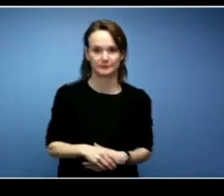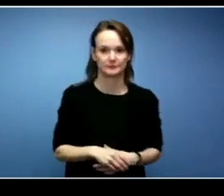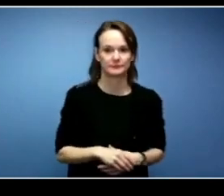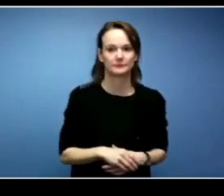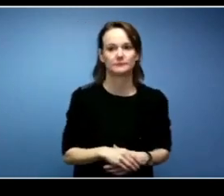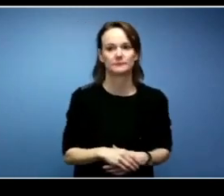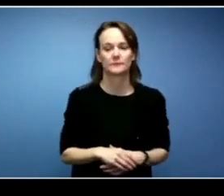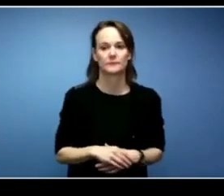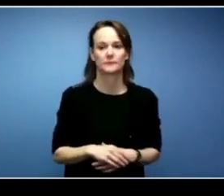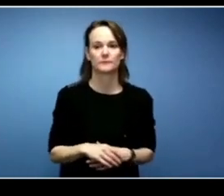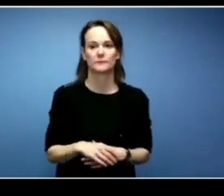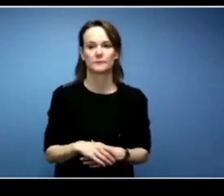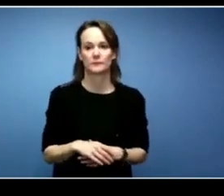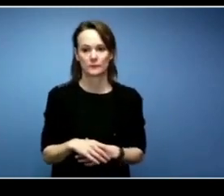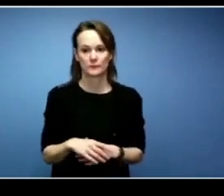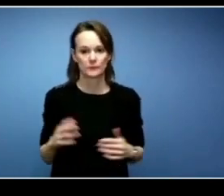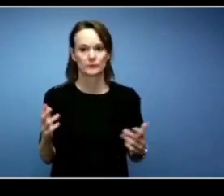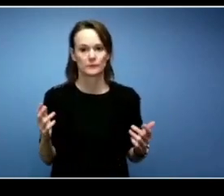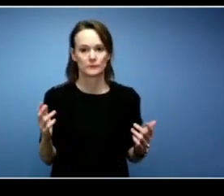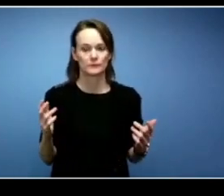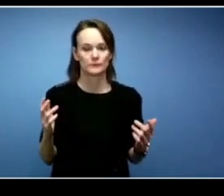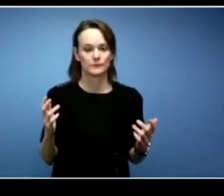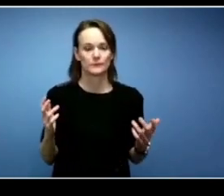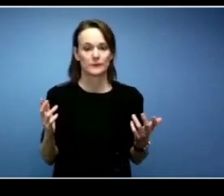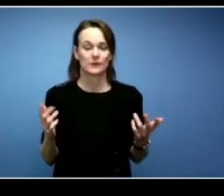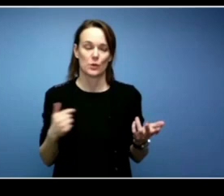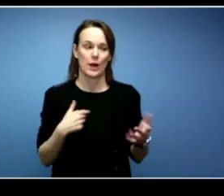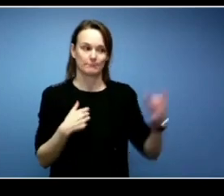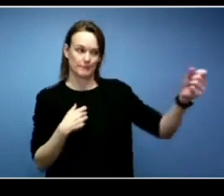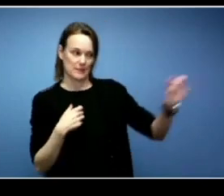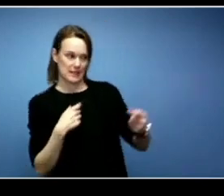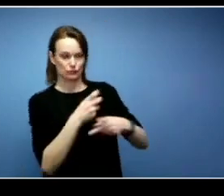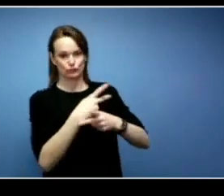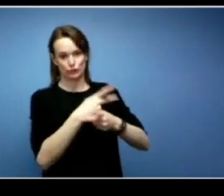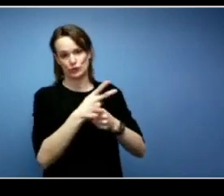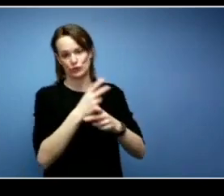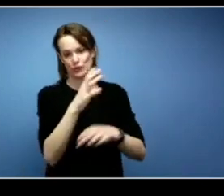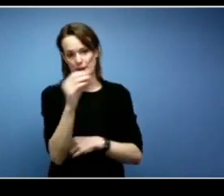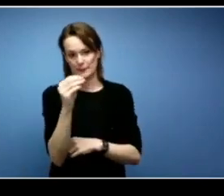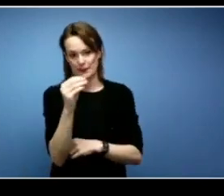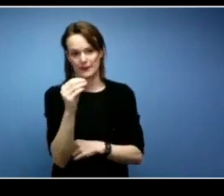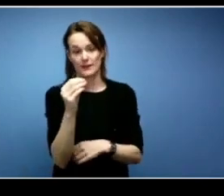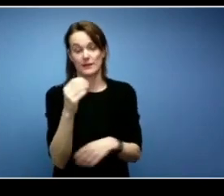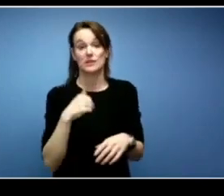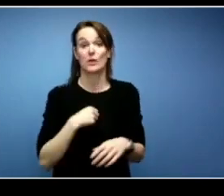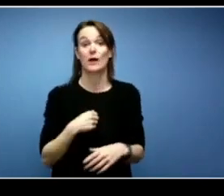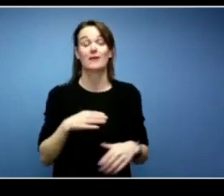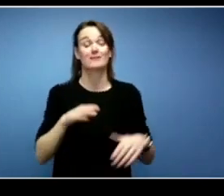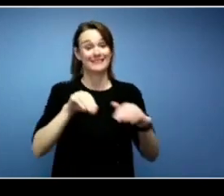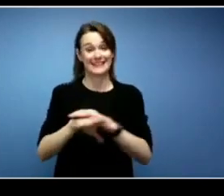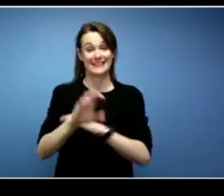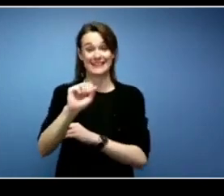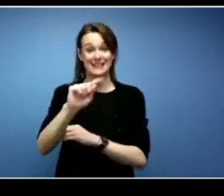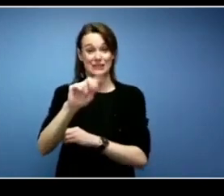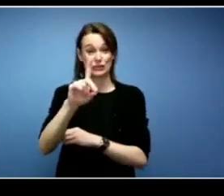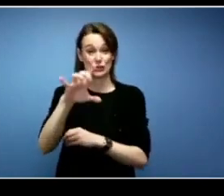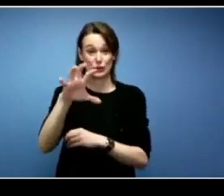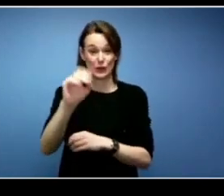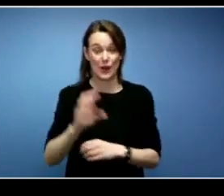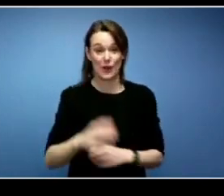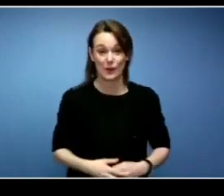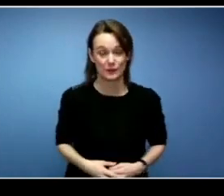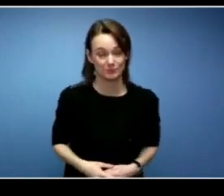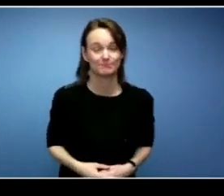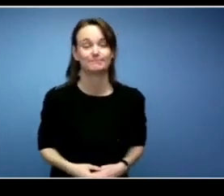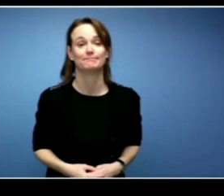So I've hired out someone to do that part for me. So I go into studio, and then I just